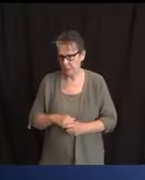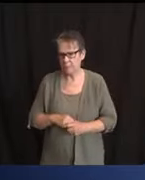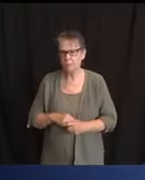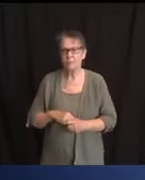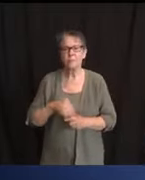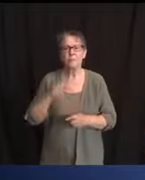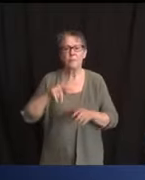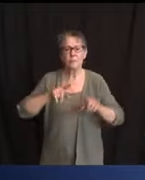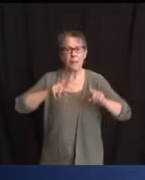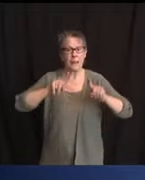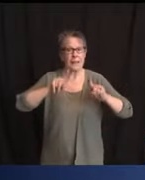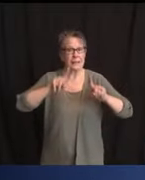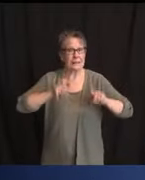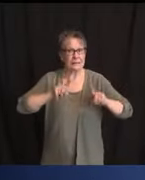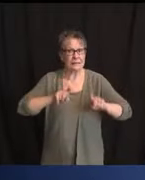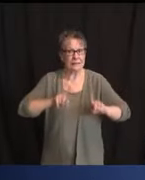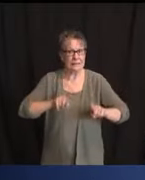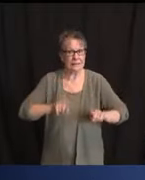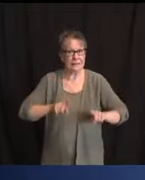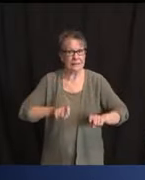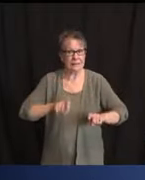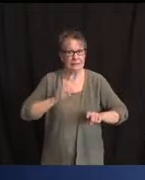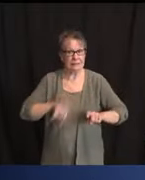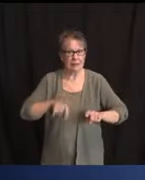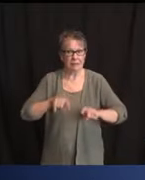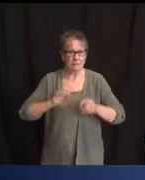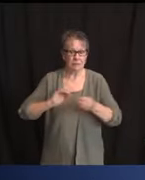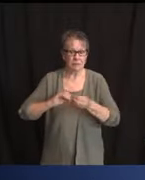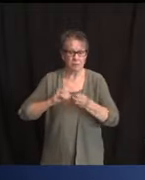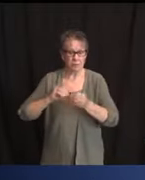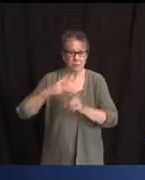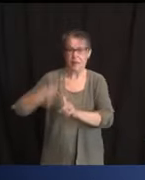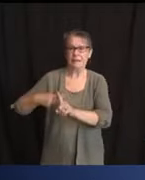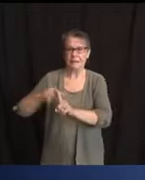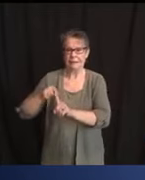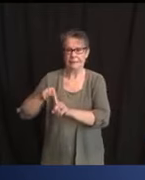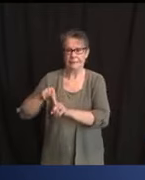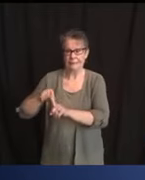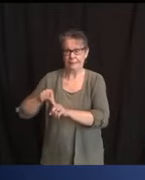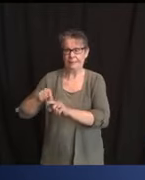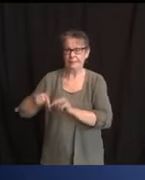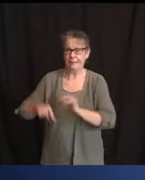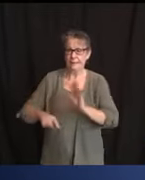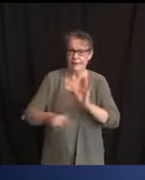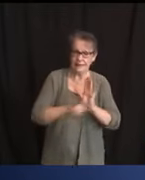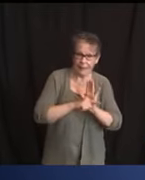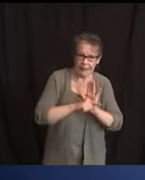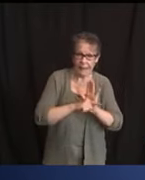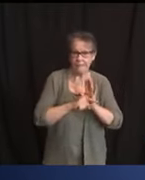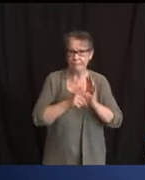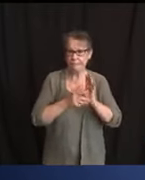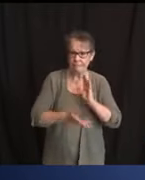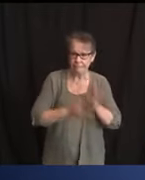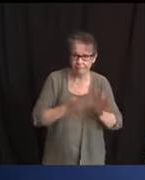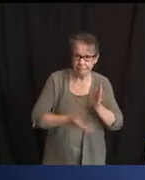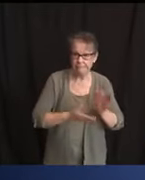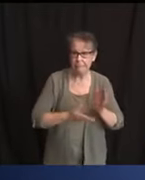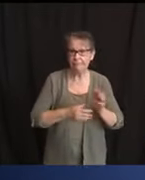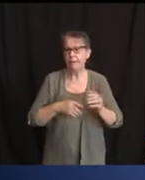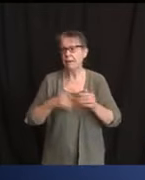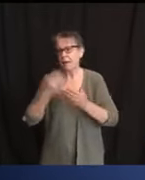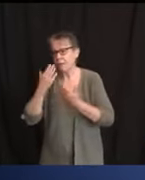don't hear anything or we get a negative. And the reason for that is because labs are used to reporting to us positive results. That's what's required under our